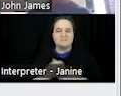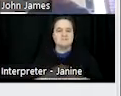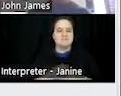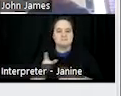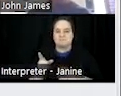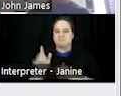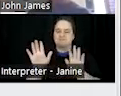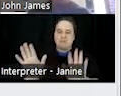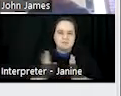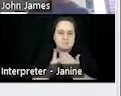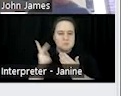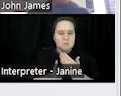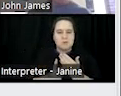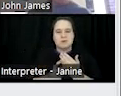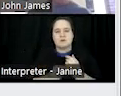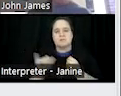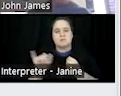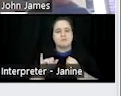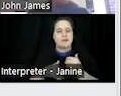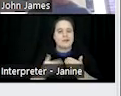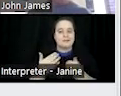great programs like Next Steps.